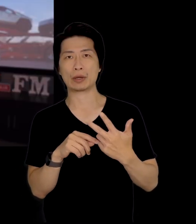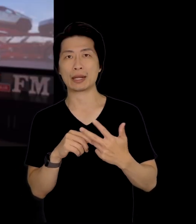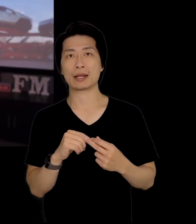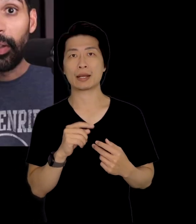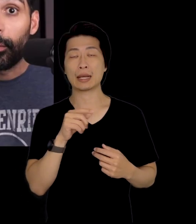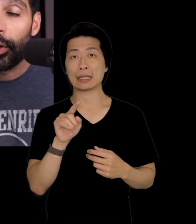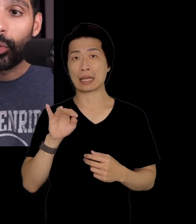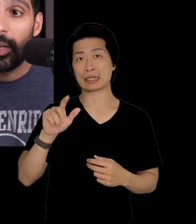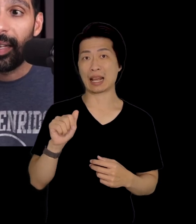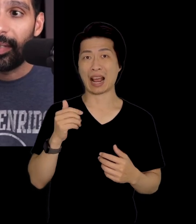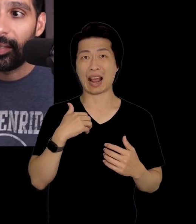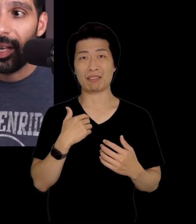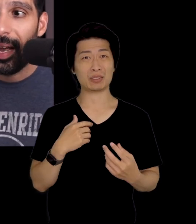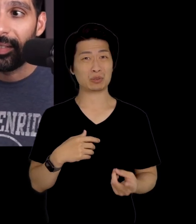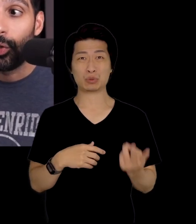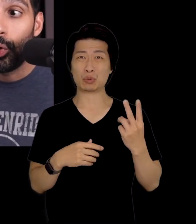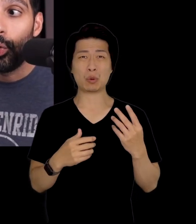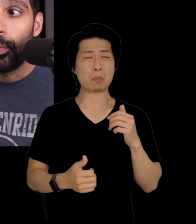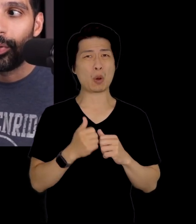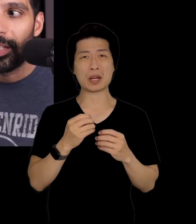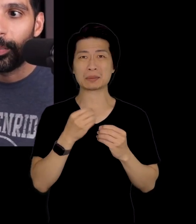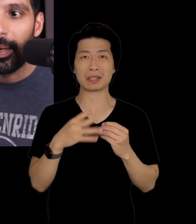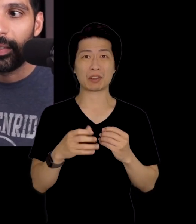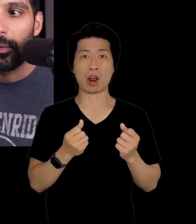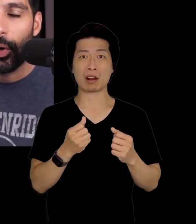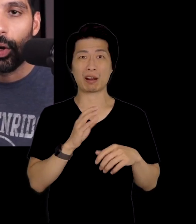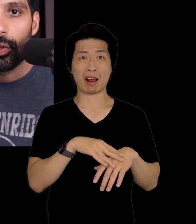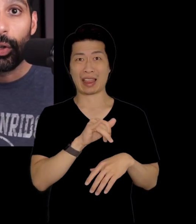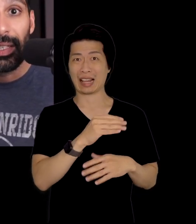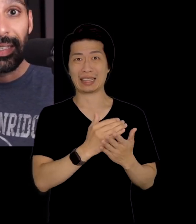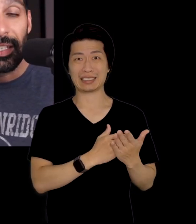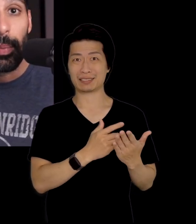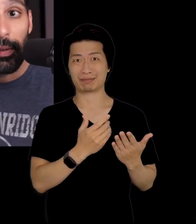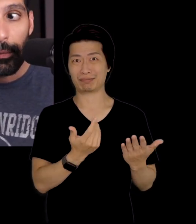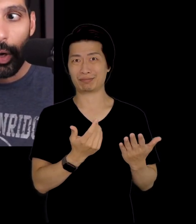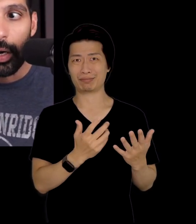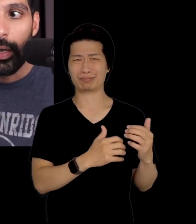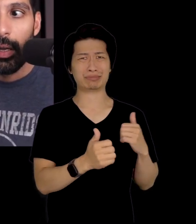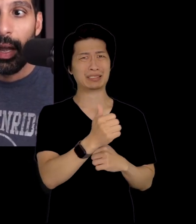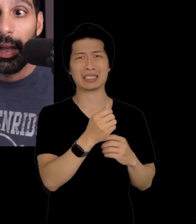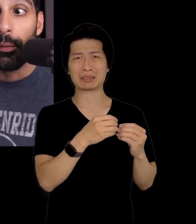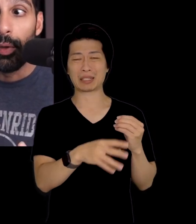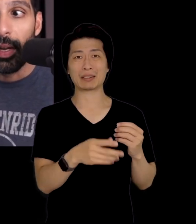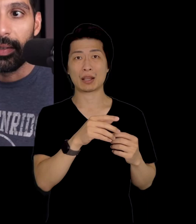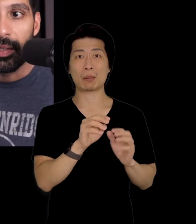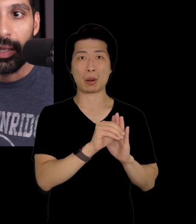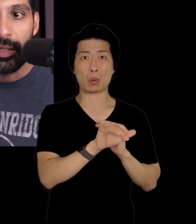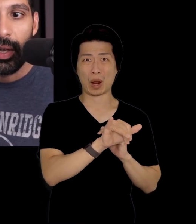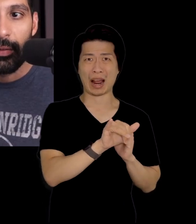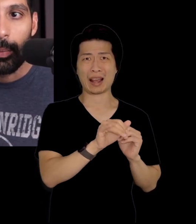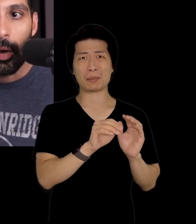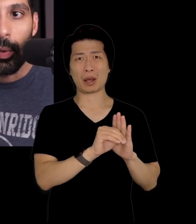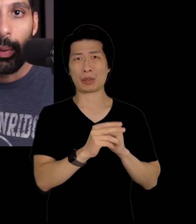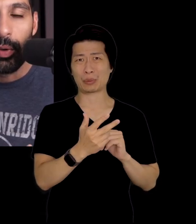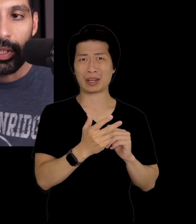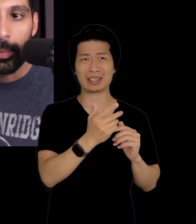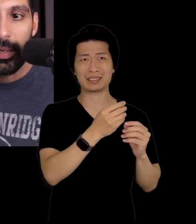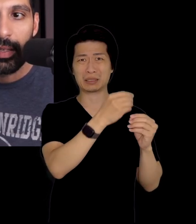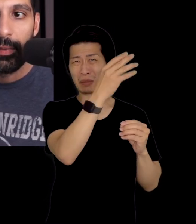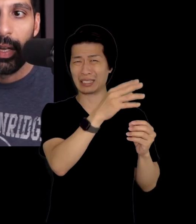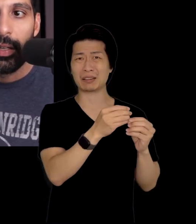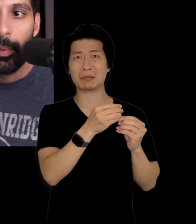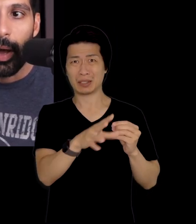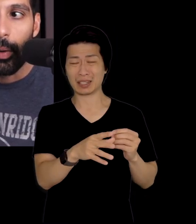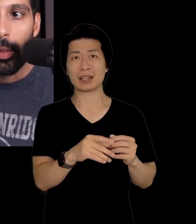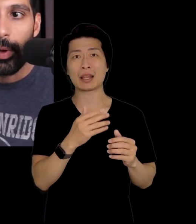actually three. The first one is that Tesla has the two most expensive cars on the list by far. Again, if we look at this list, you have the Model Y most